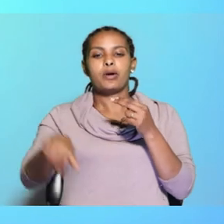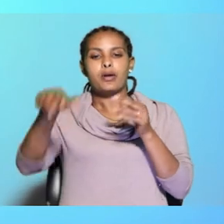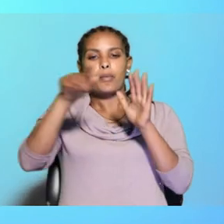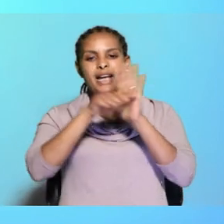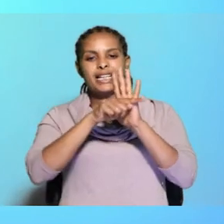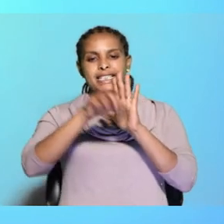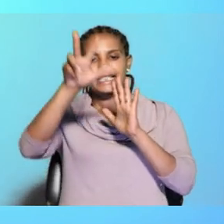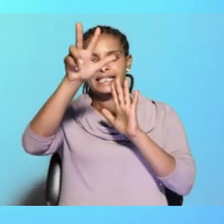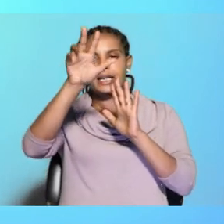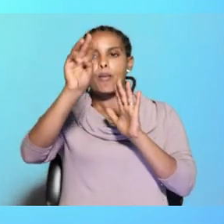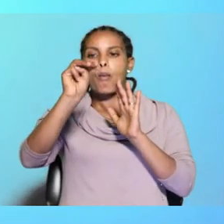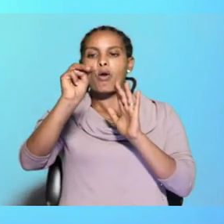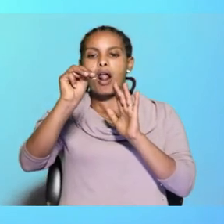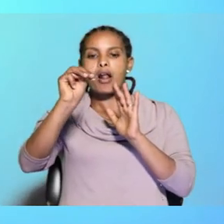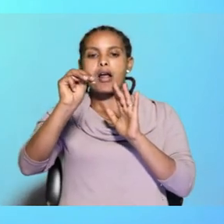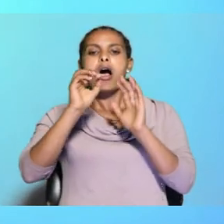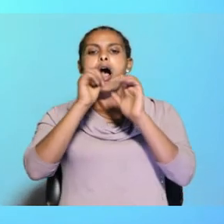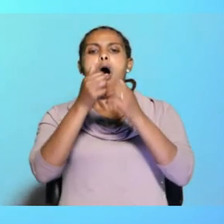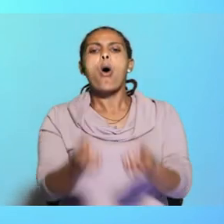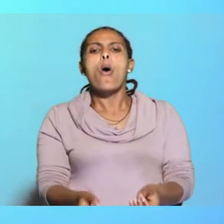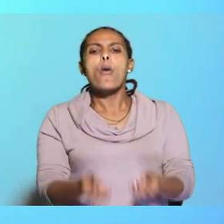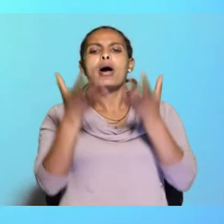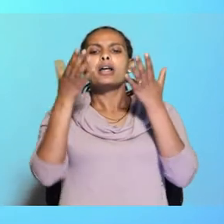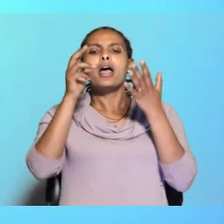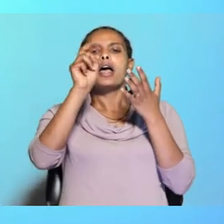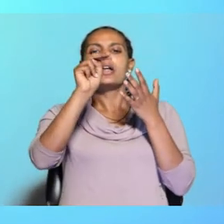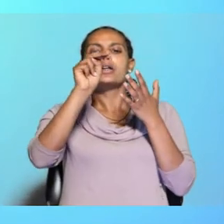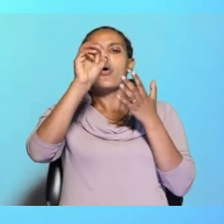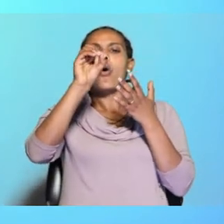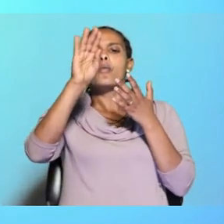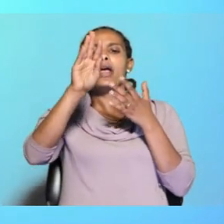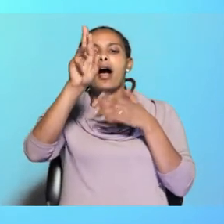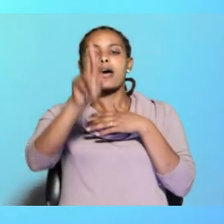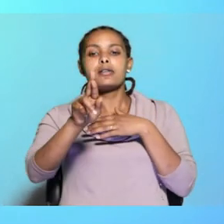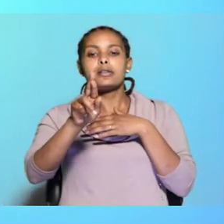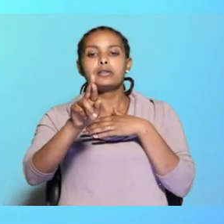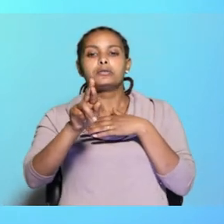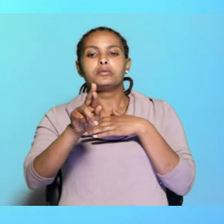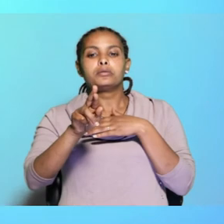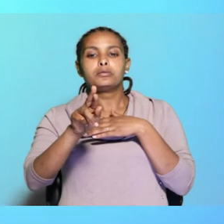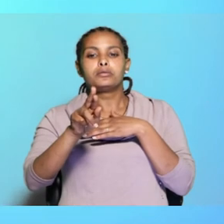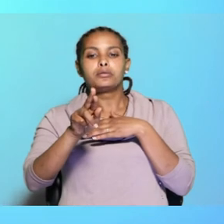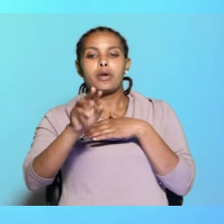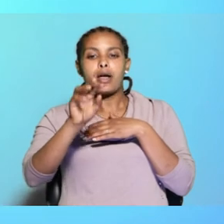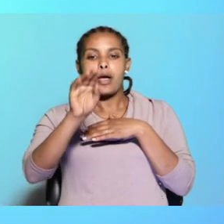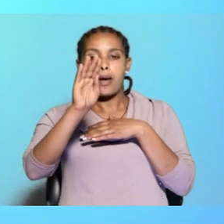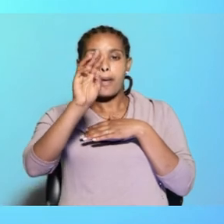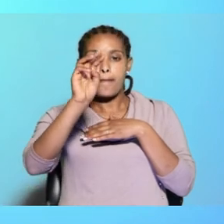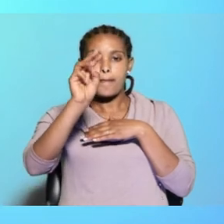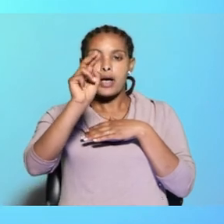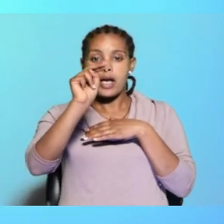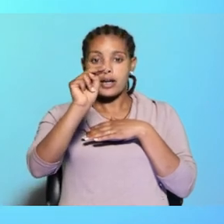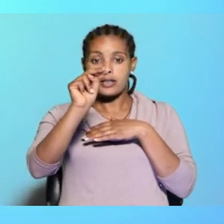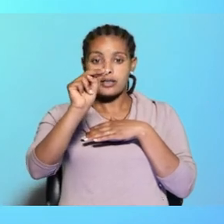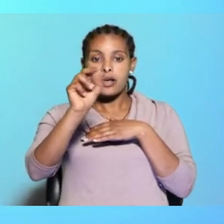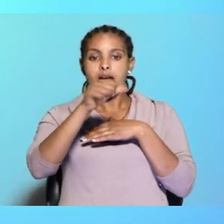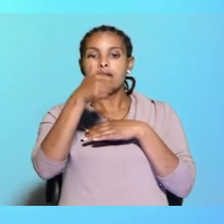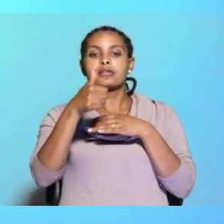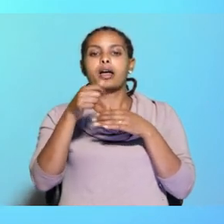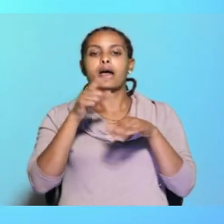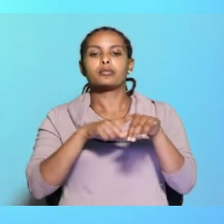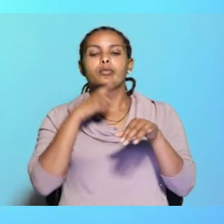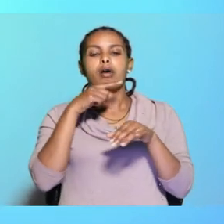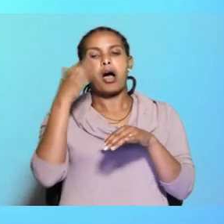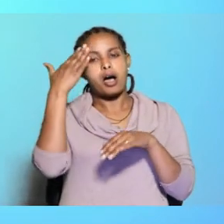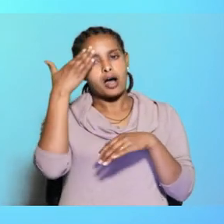minus three molar how much n obr concentration of m translation of m at any time tim